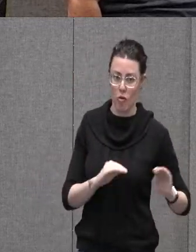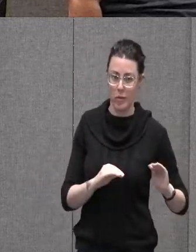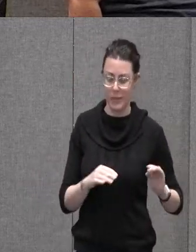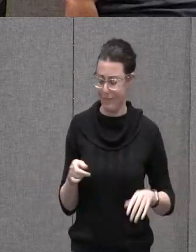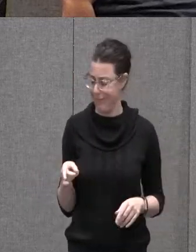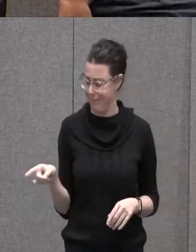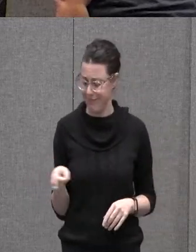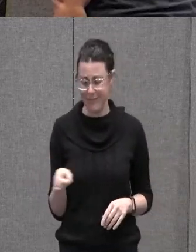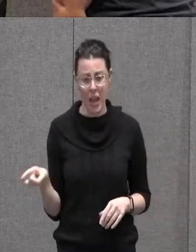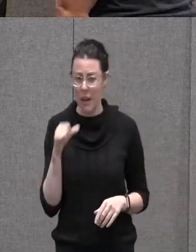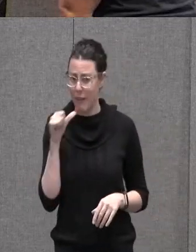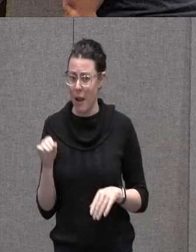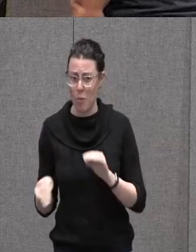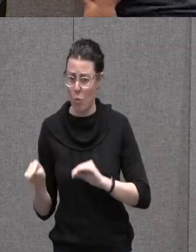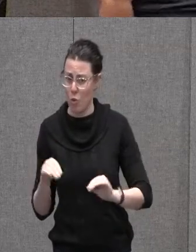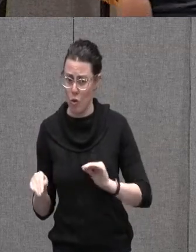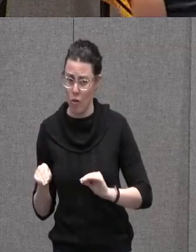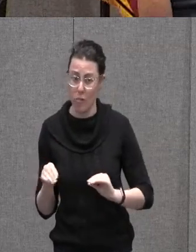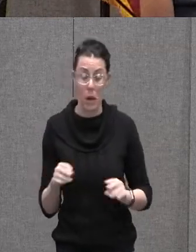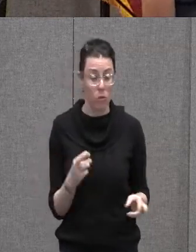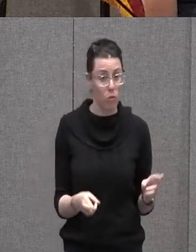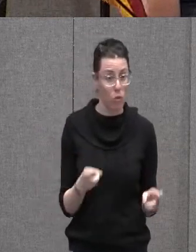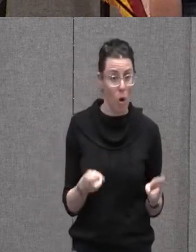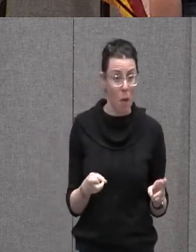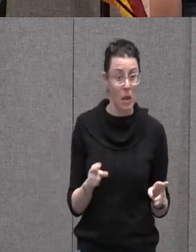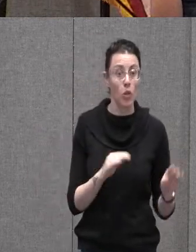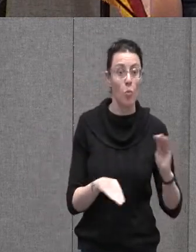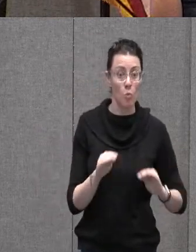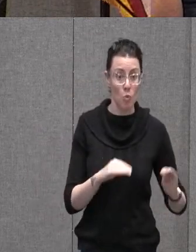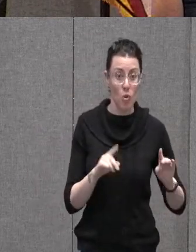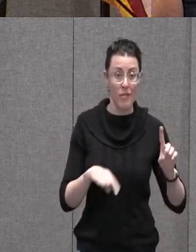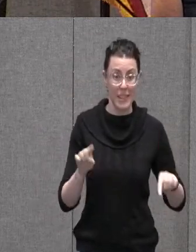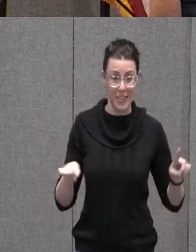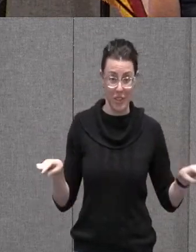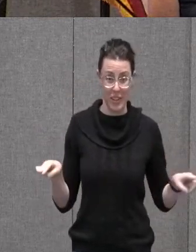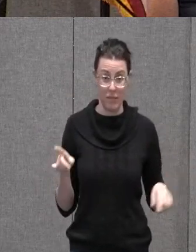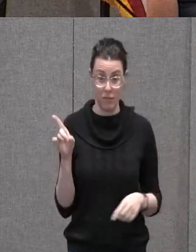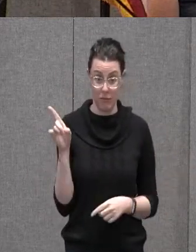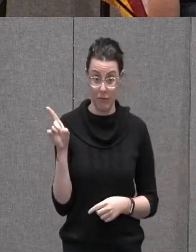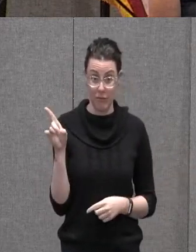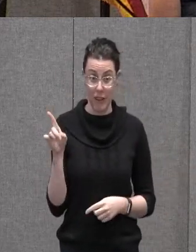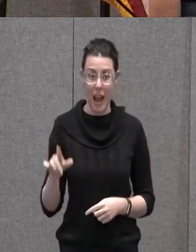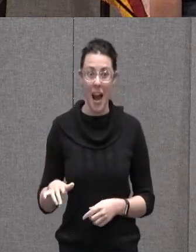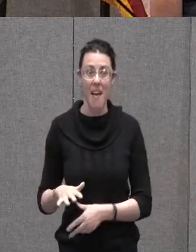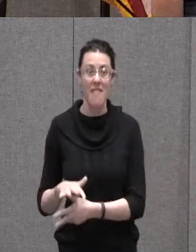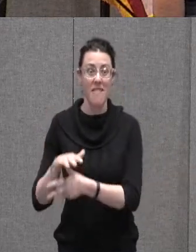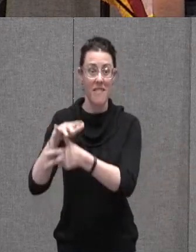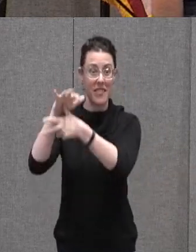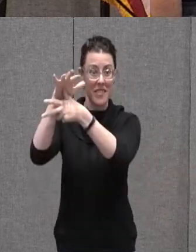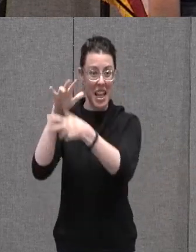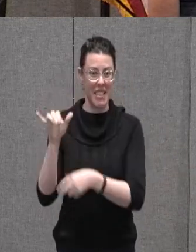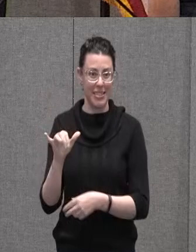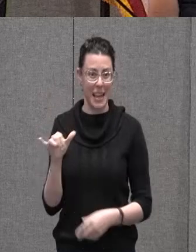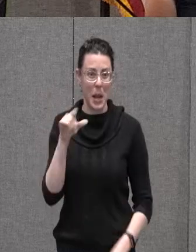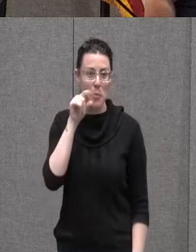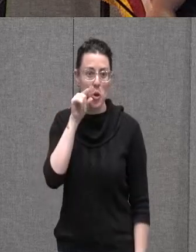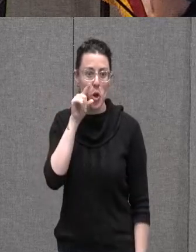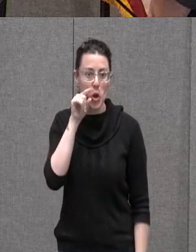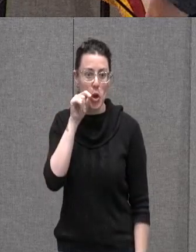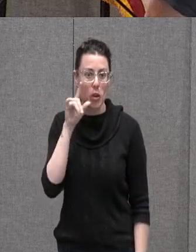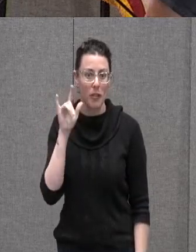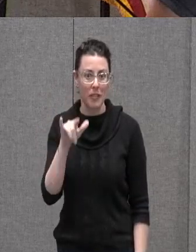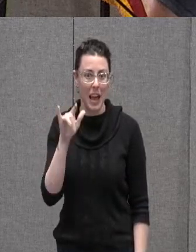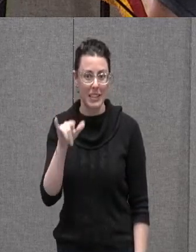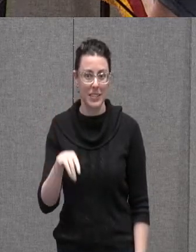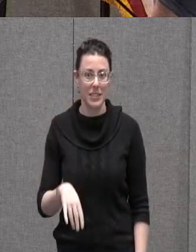various ways. So this one actually flies Oh, like a bird. so super cool. And it has a camera.